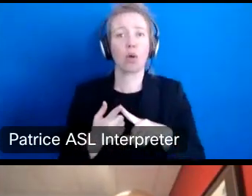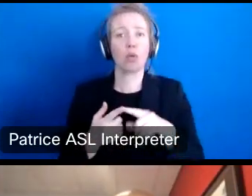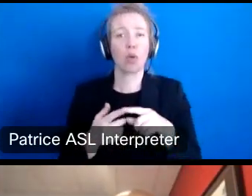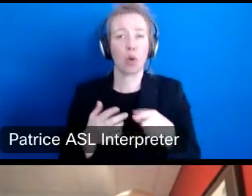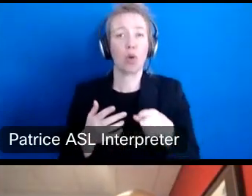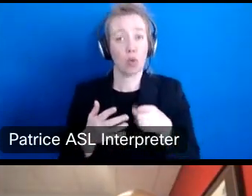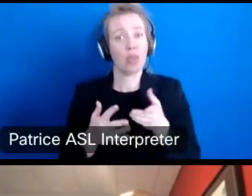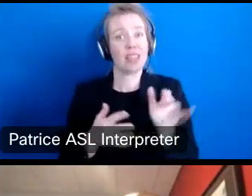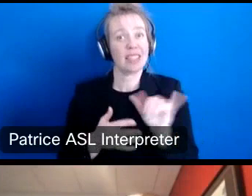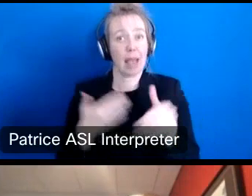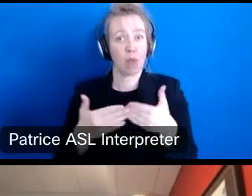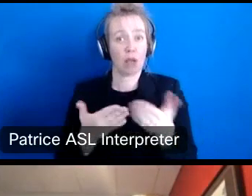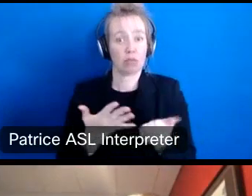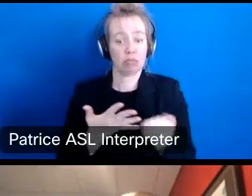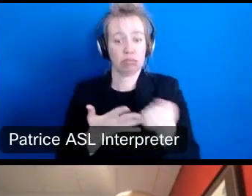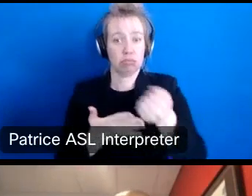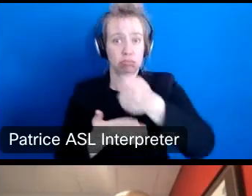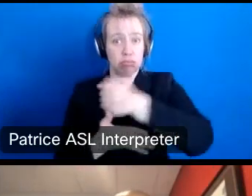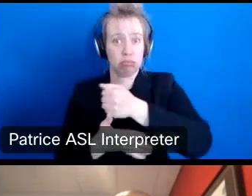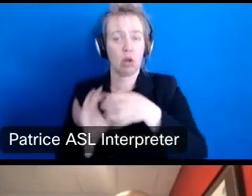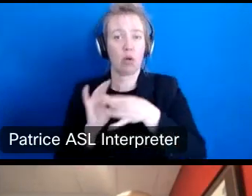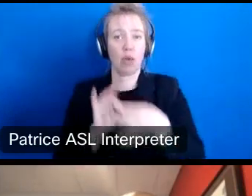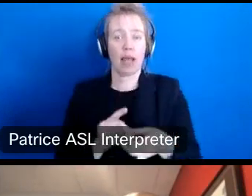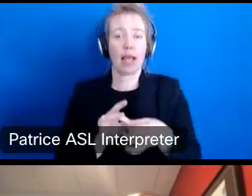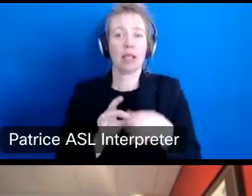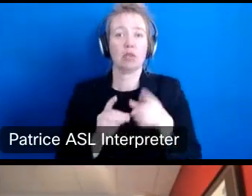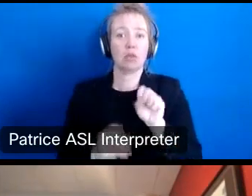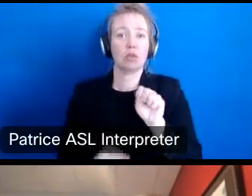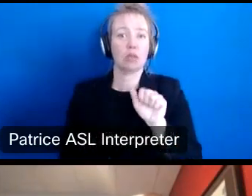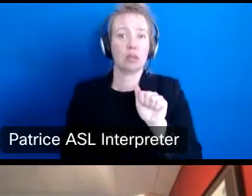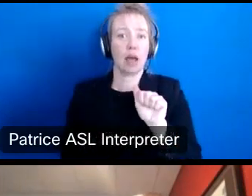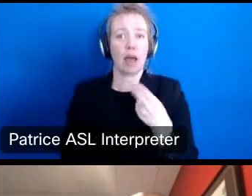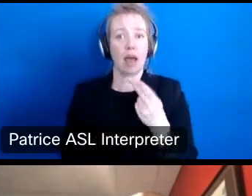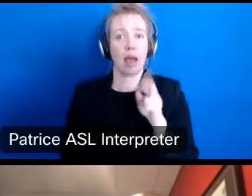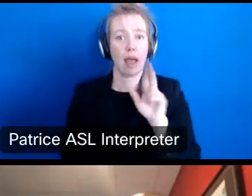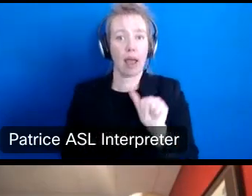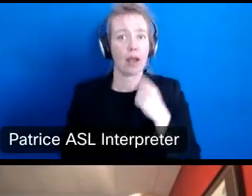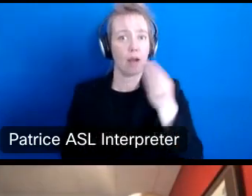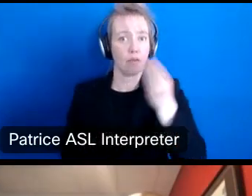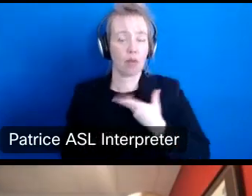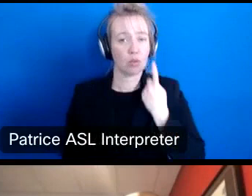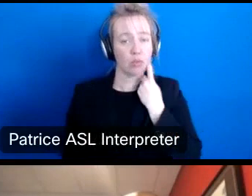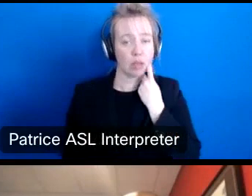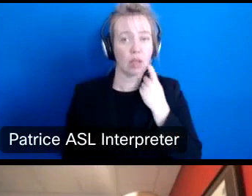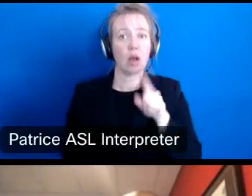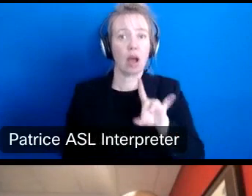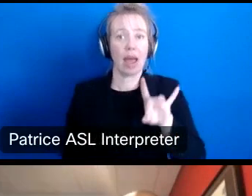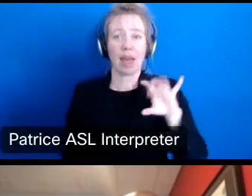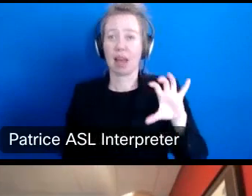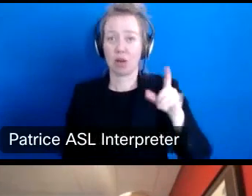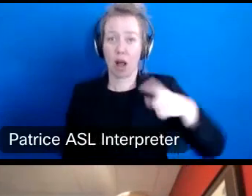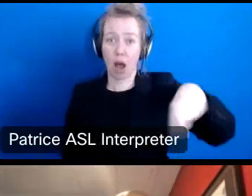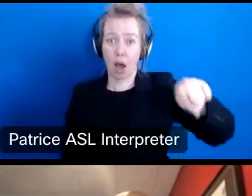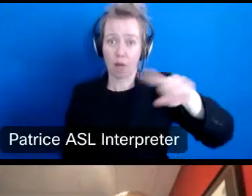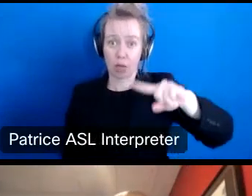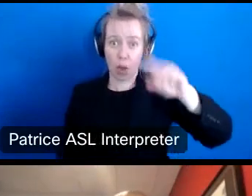model. And based on that and the criteria that Sahir laid out, 800 of those will be then ultimately